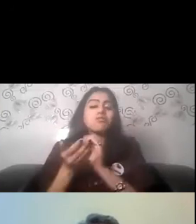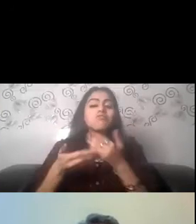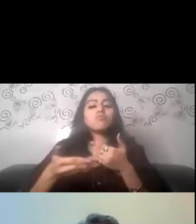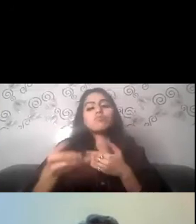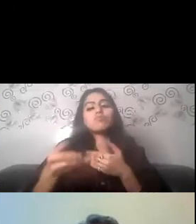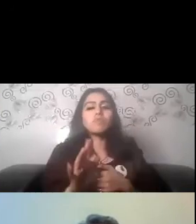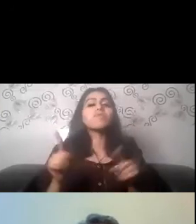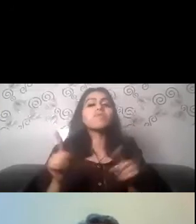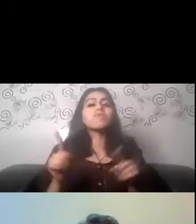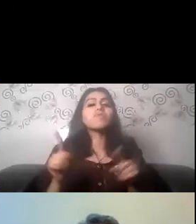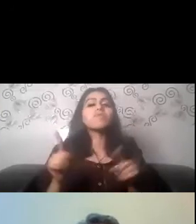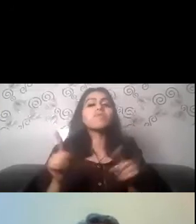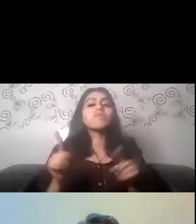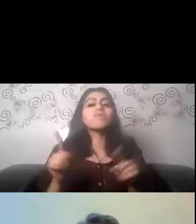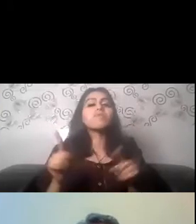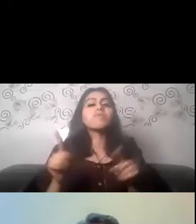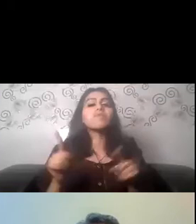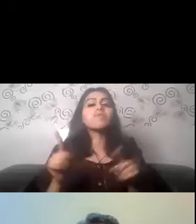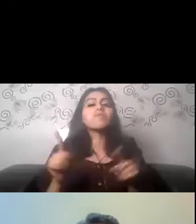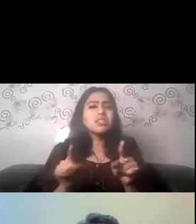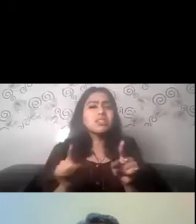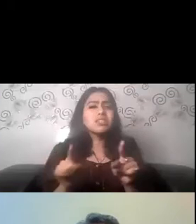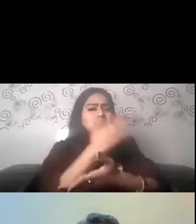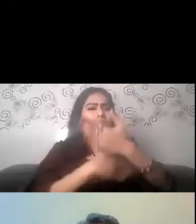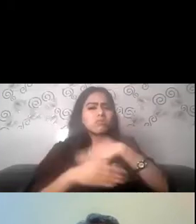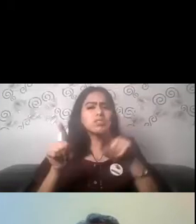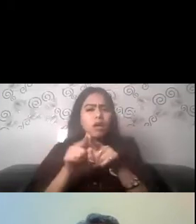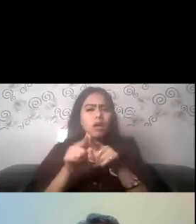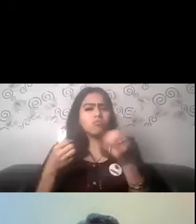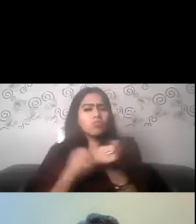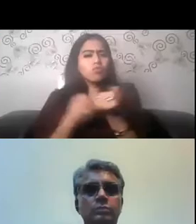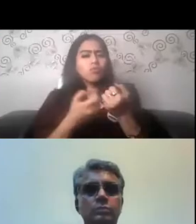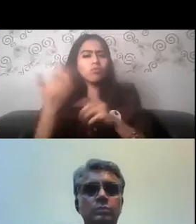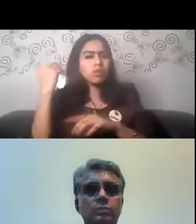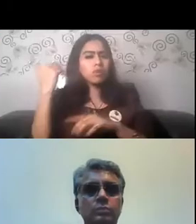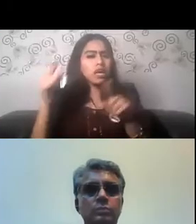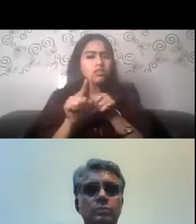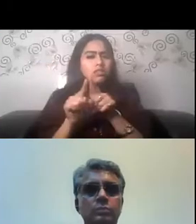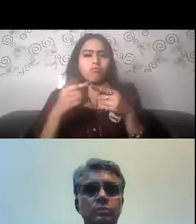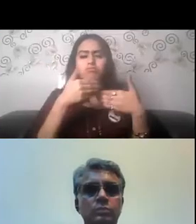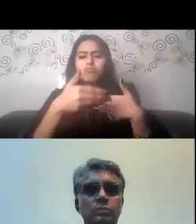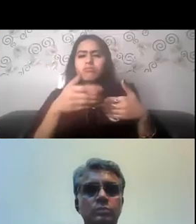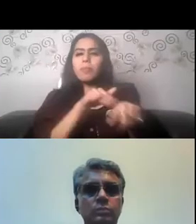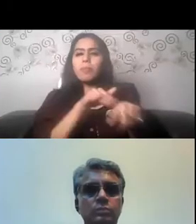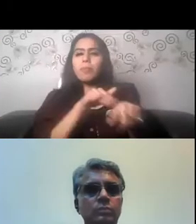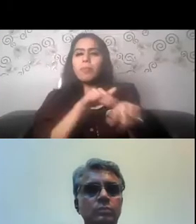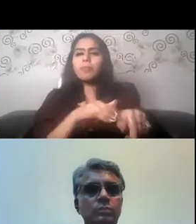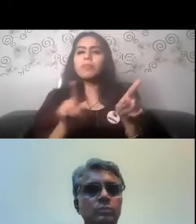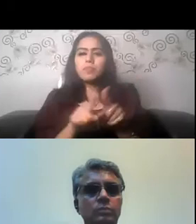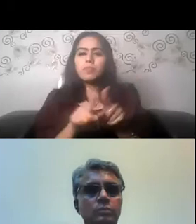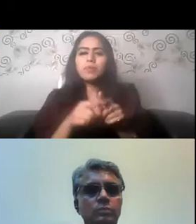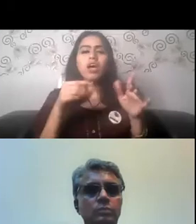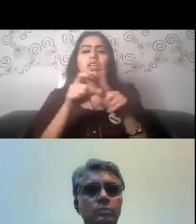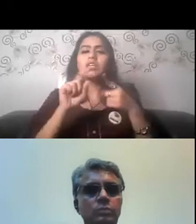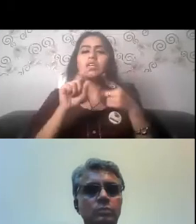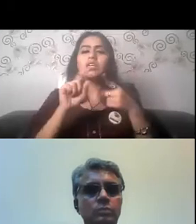to Mr. Bhargav, because he's been on Sarthak's board for a long time, and he has been dealing with corporate affairs